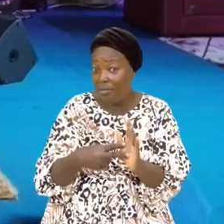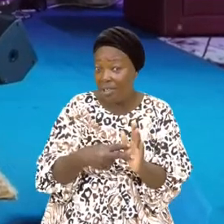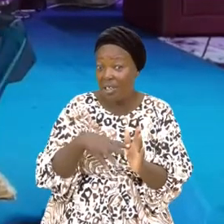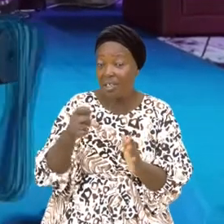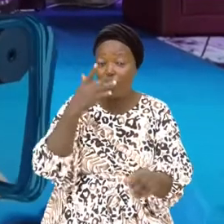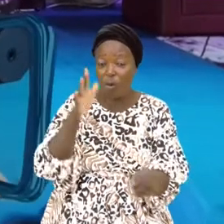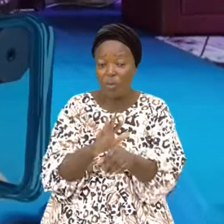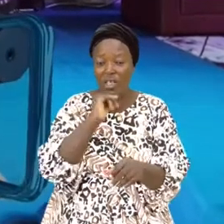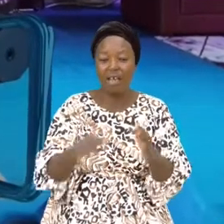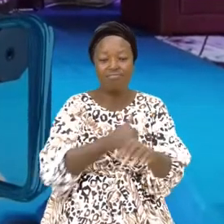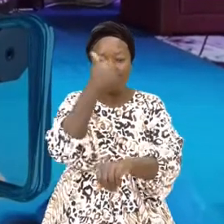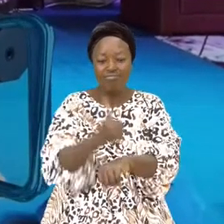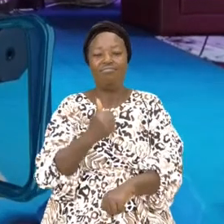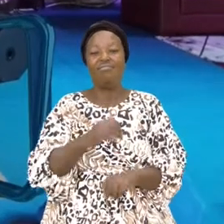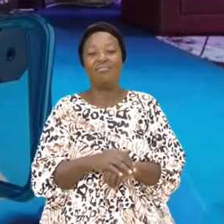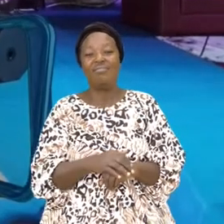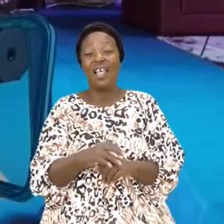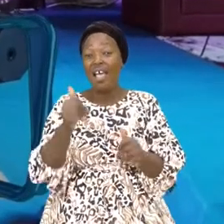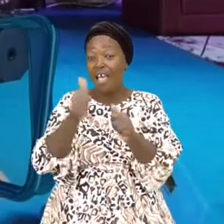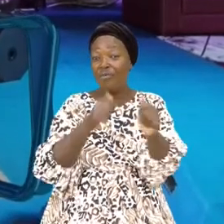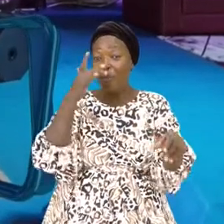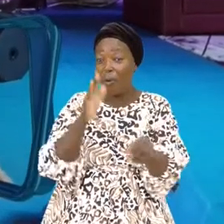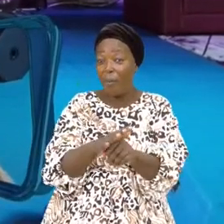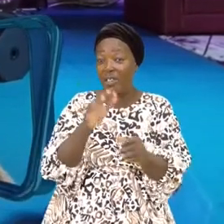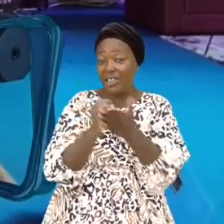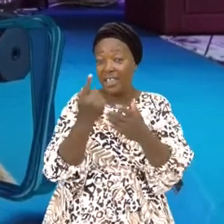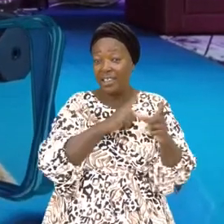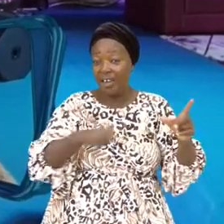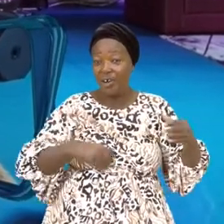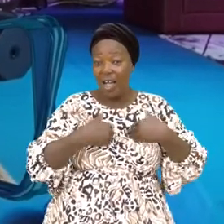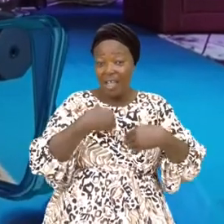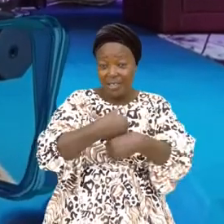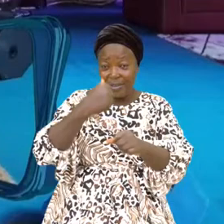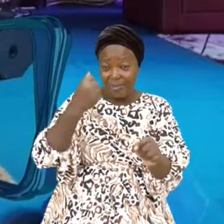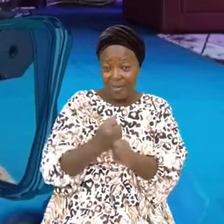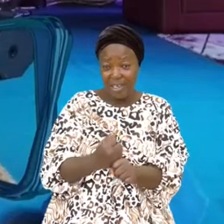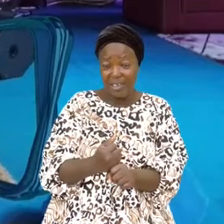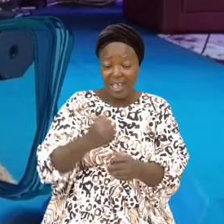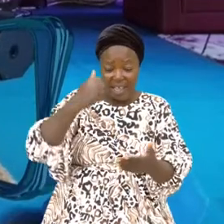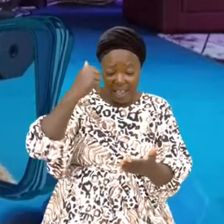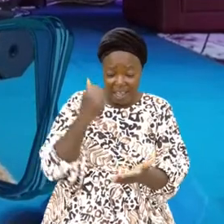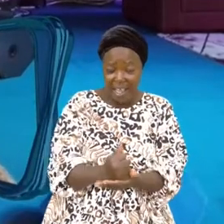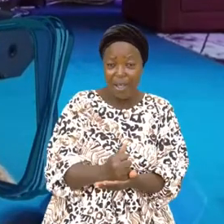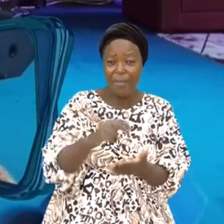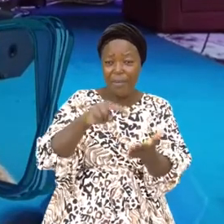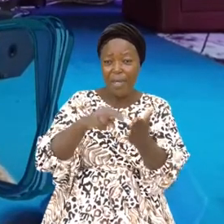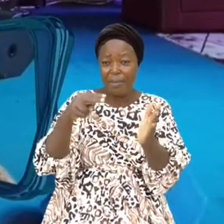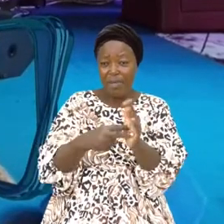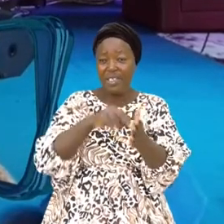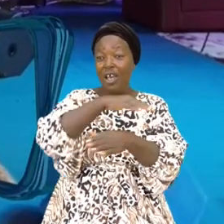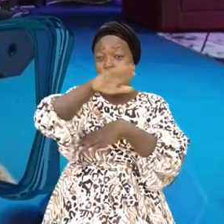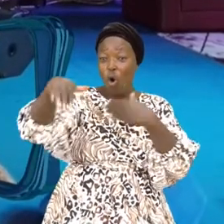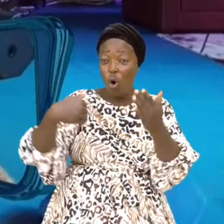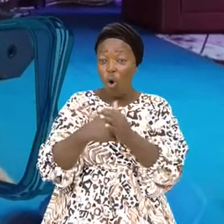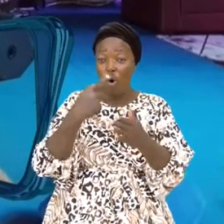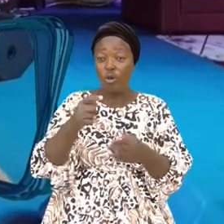confirmed. Every promise the Lord has made, amen, means all the